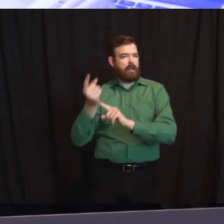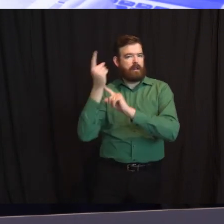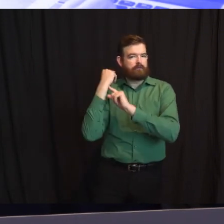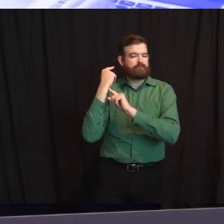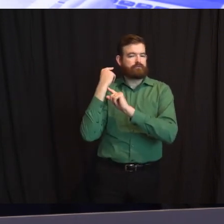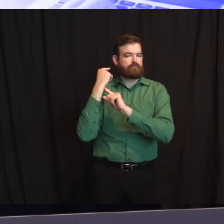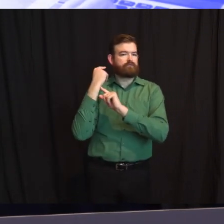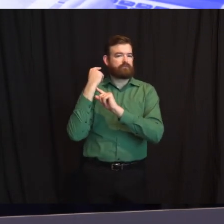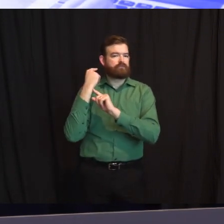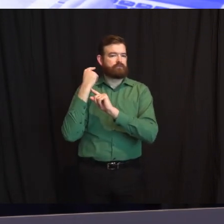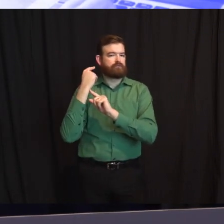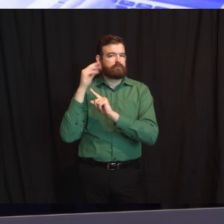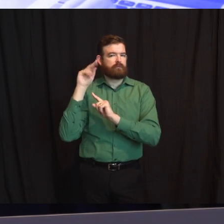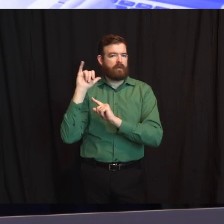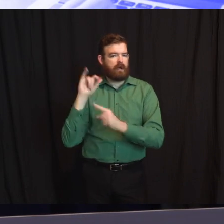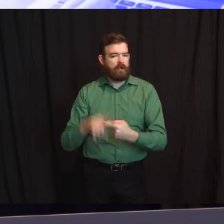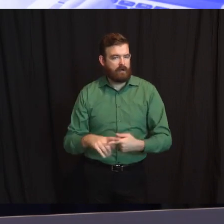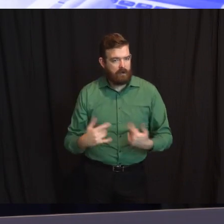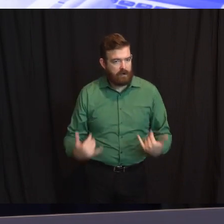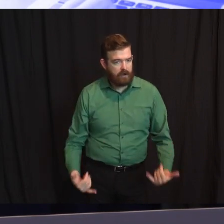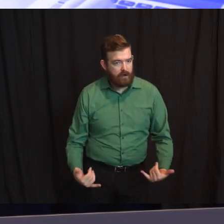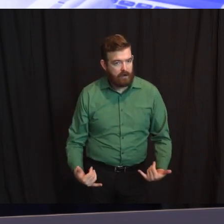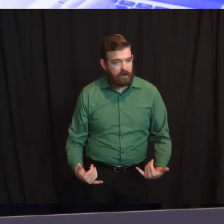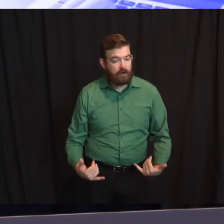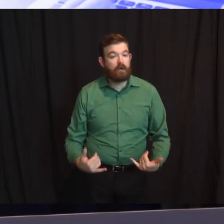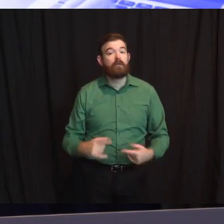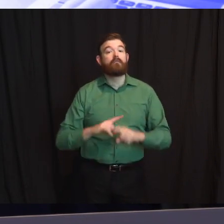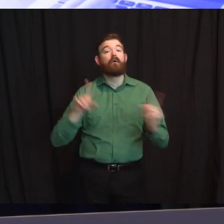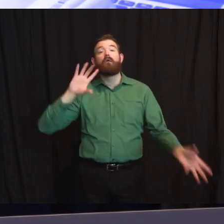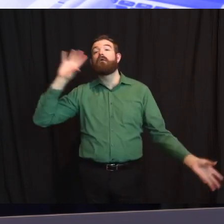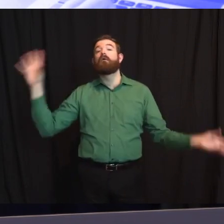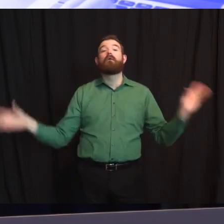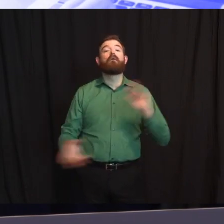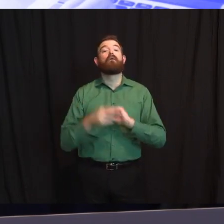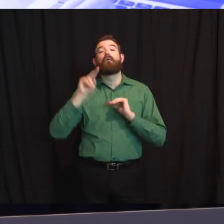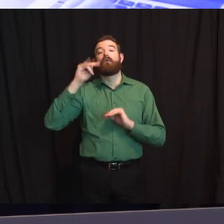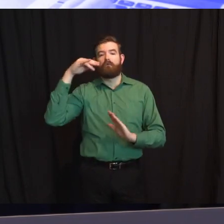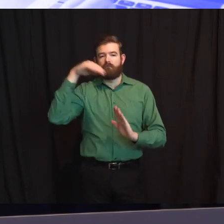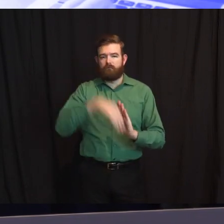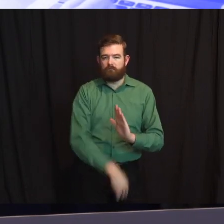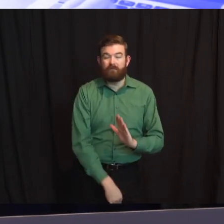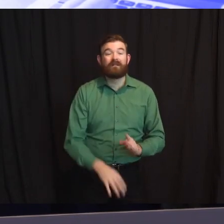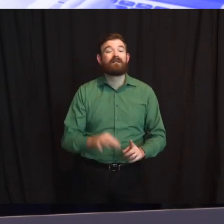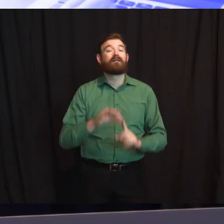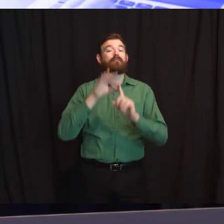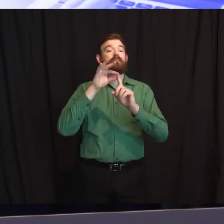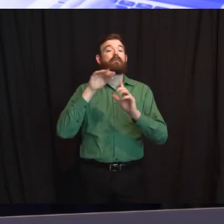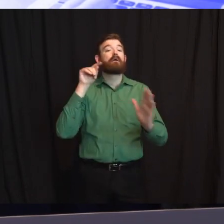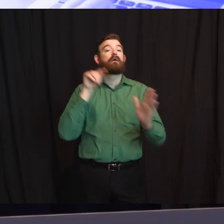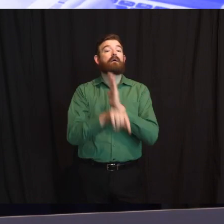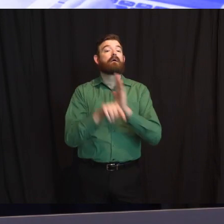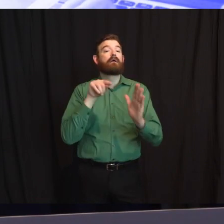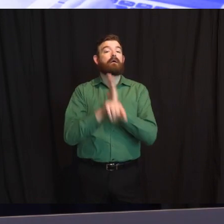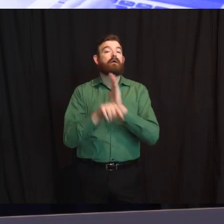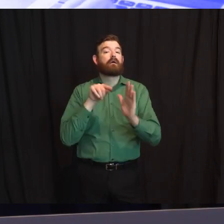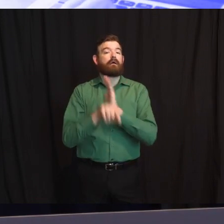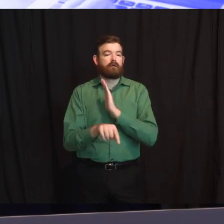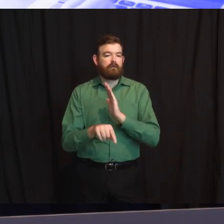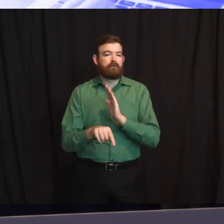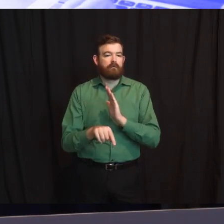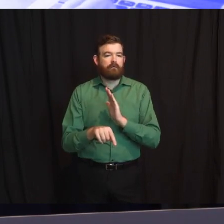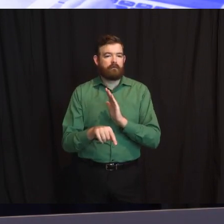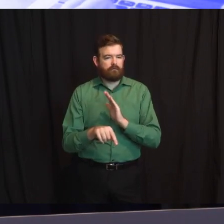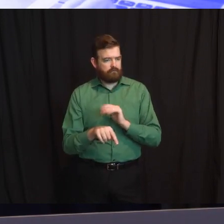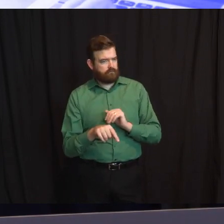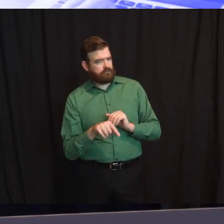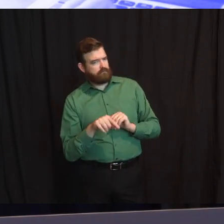generally all trending down with the exception of homicides from firearms. Any quick, I know I'm putting you on the spot, but any quick sense as to why that may be the case,